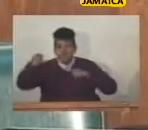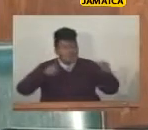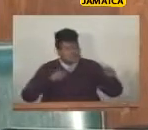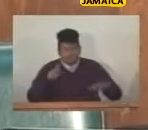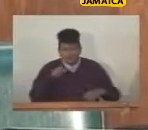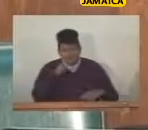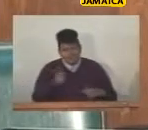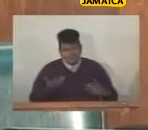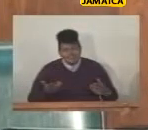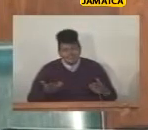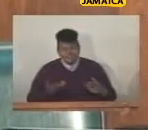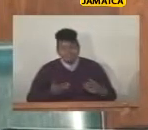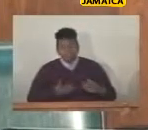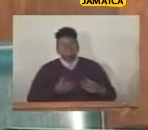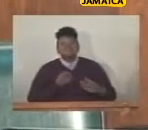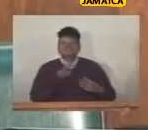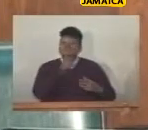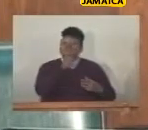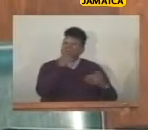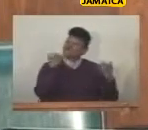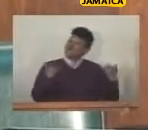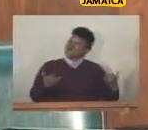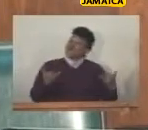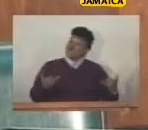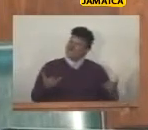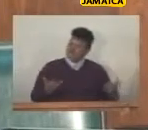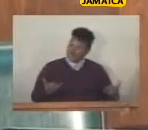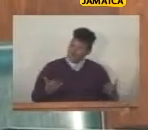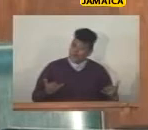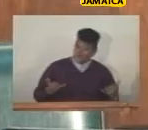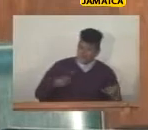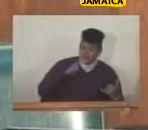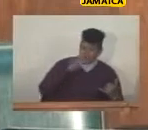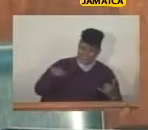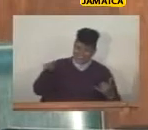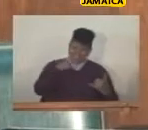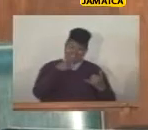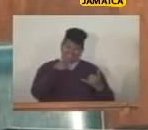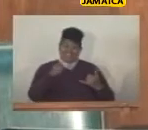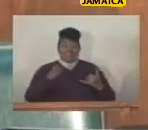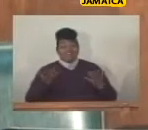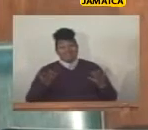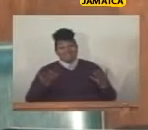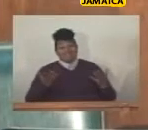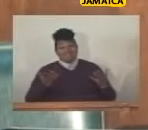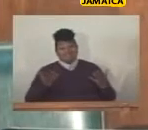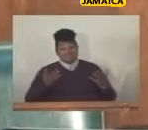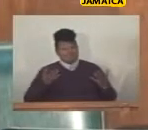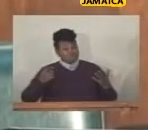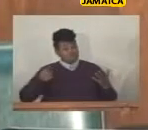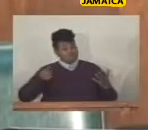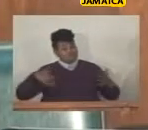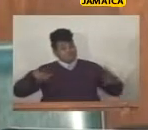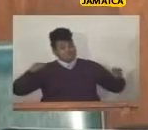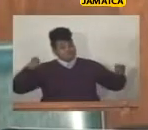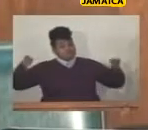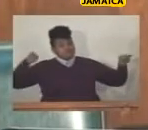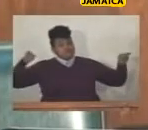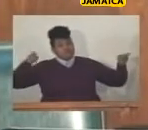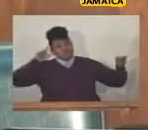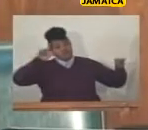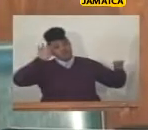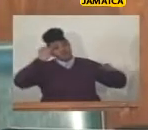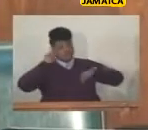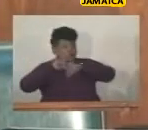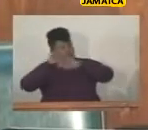that. And as it is now, they are saying that they are in charge